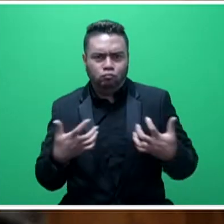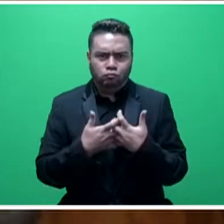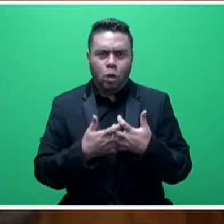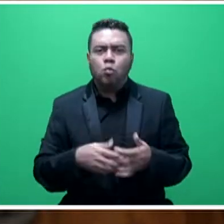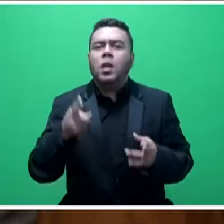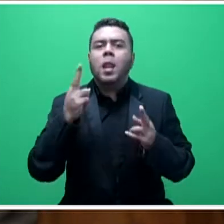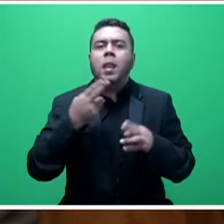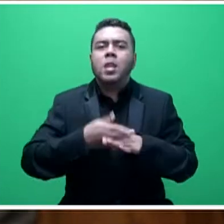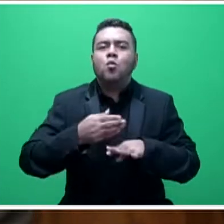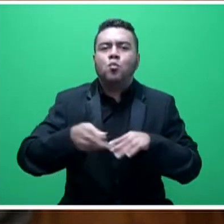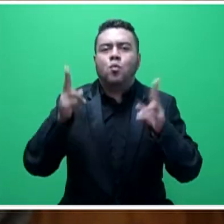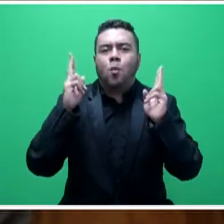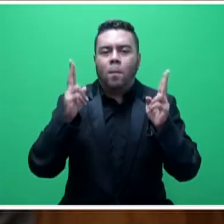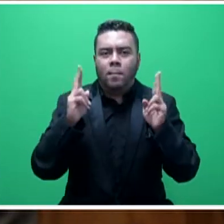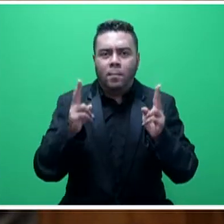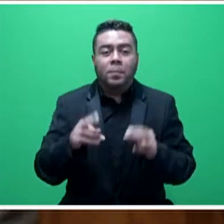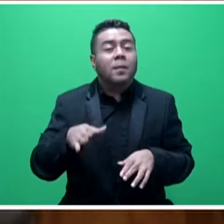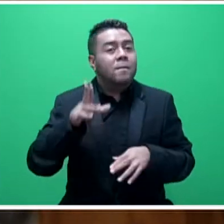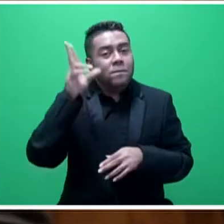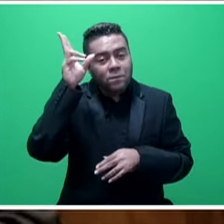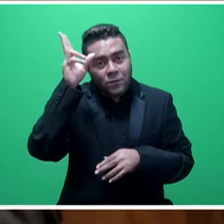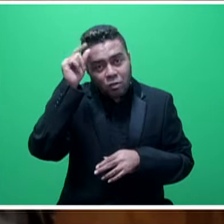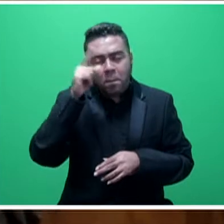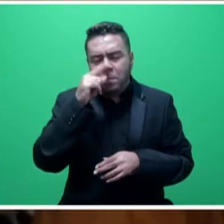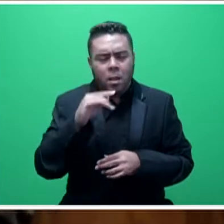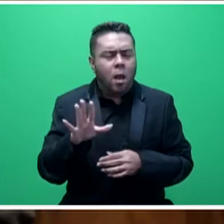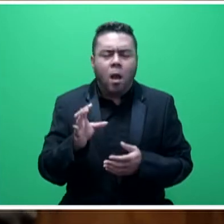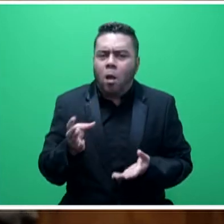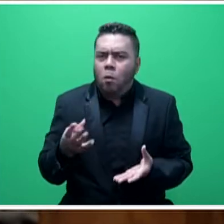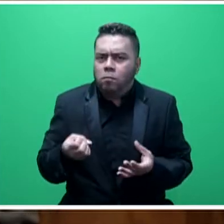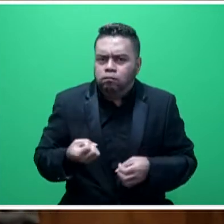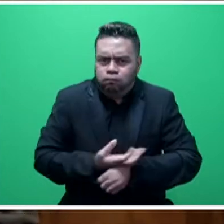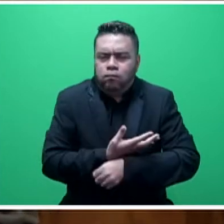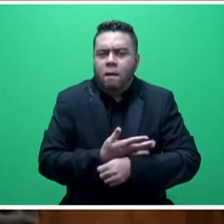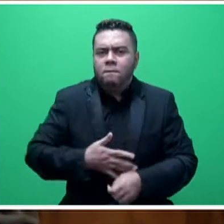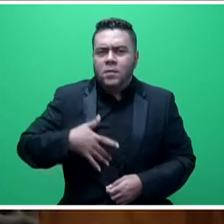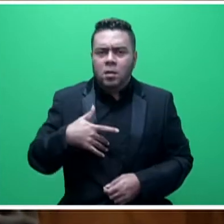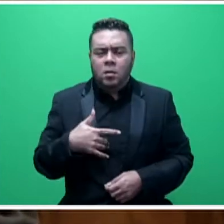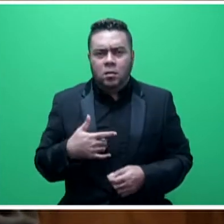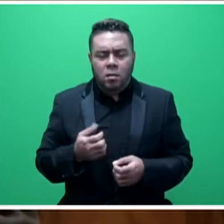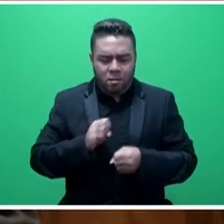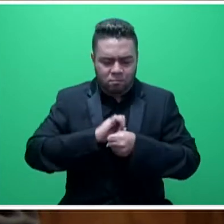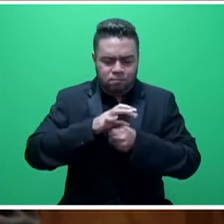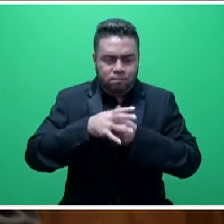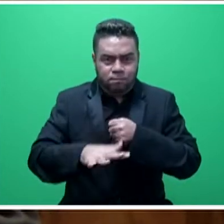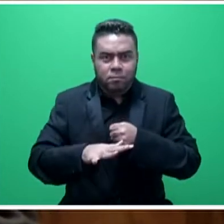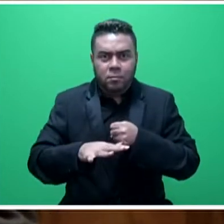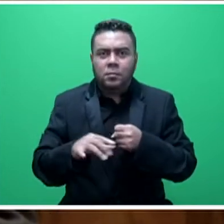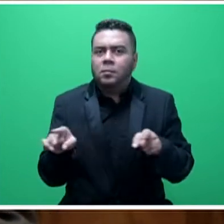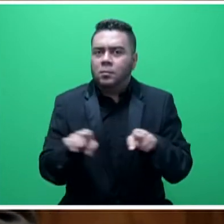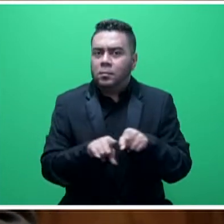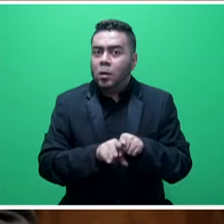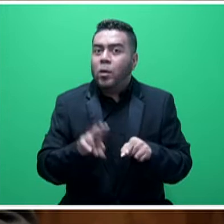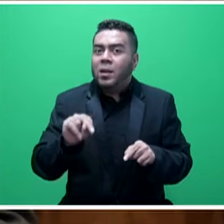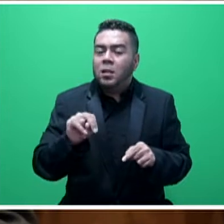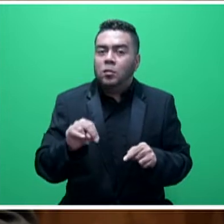the world, Fijians are also feeling the economic threats and effects of COVID-19 pandemic. Seeing the need to empower